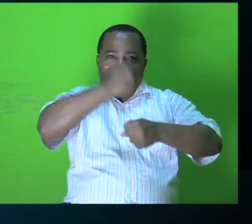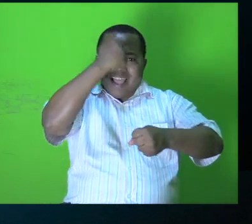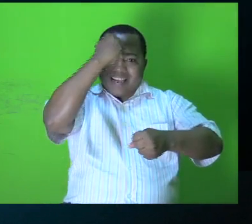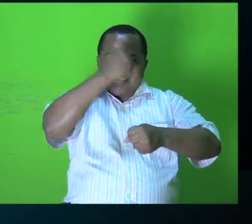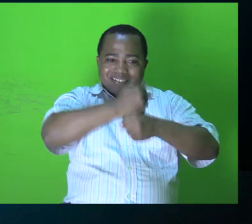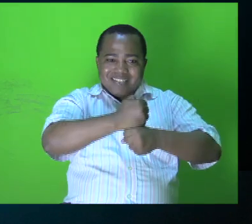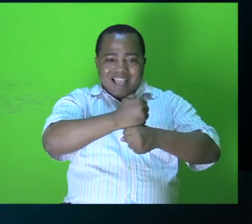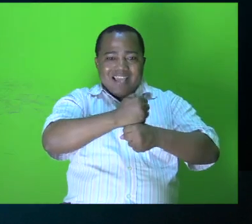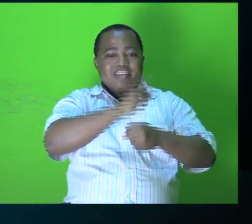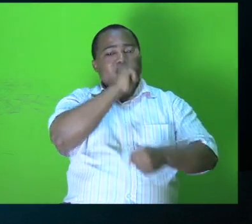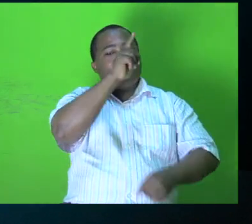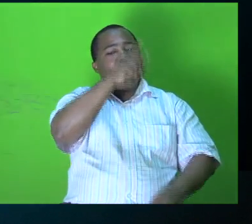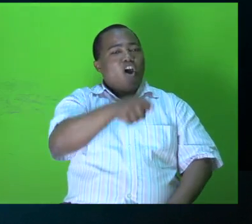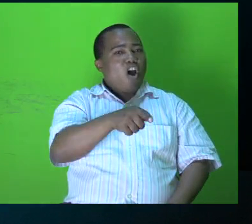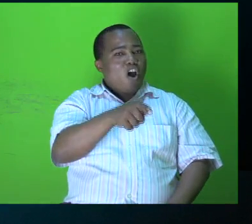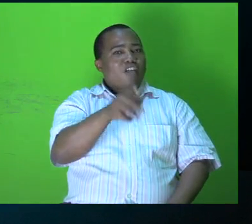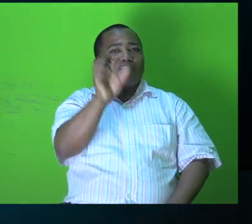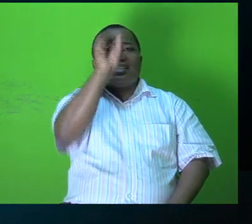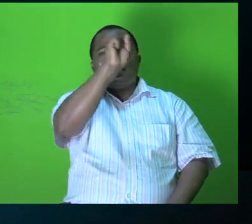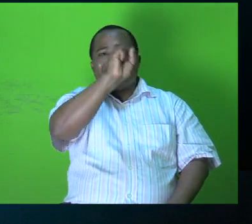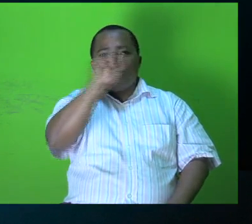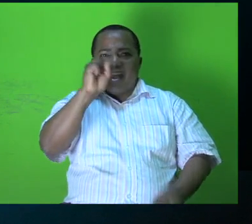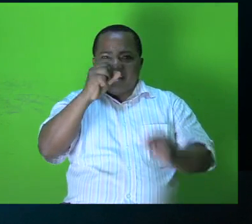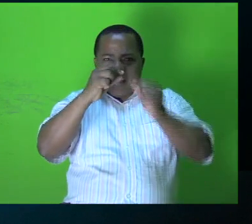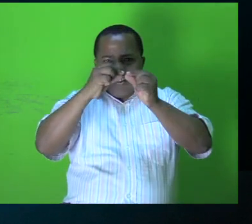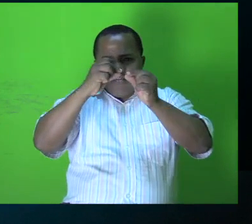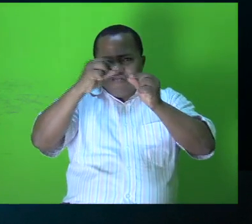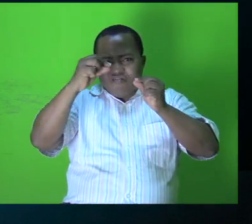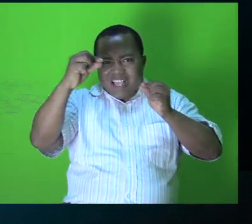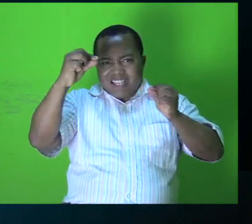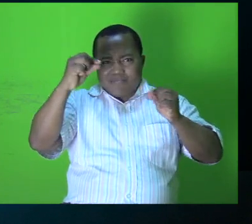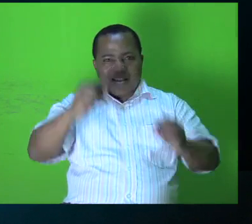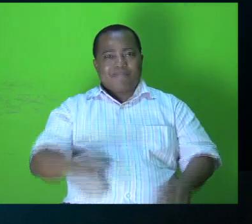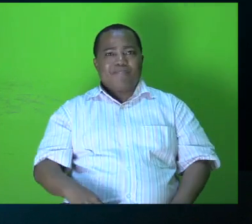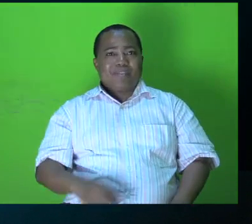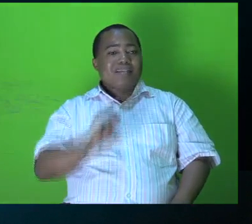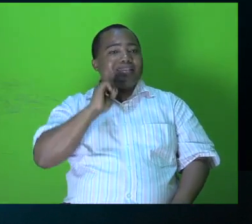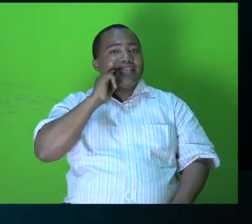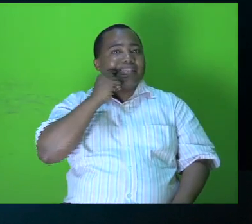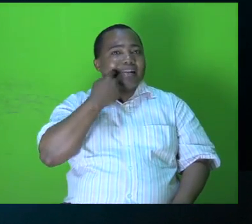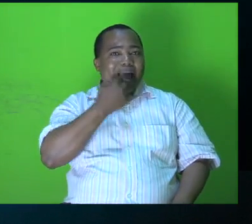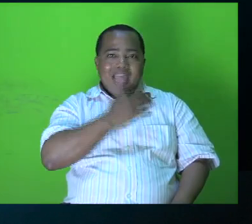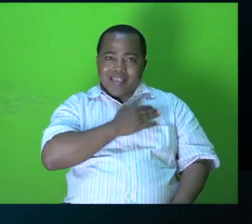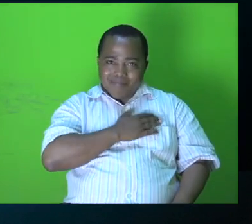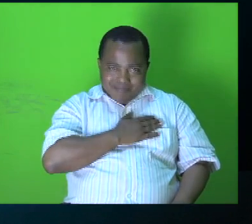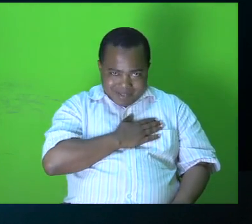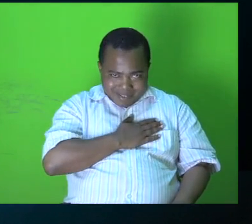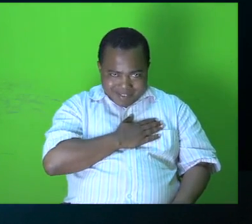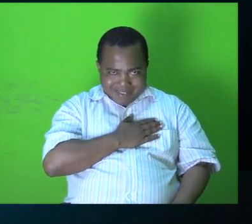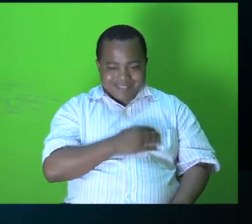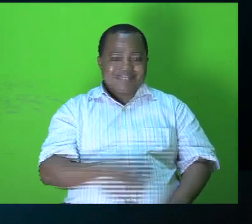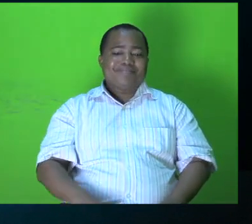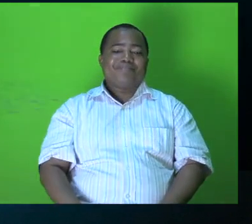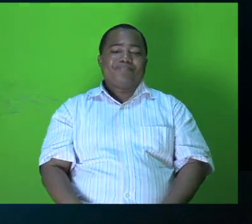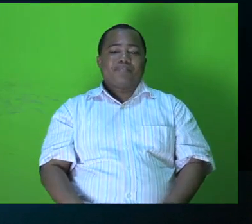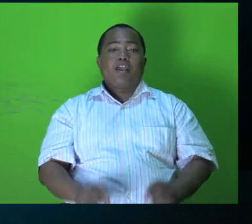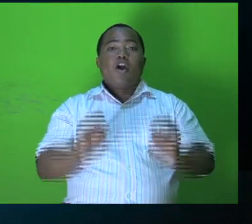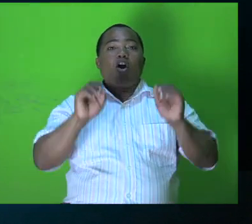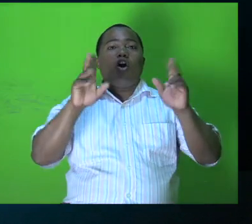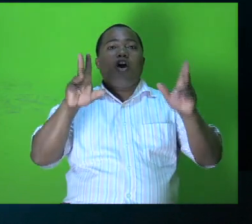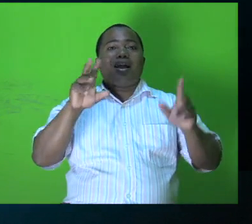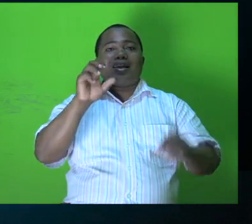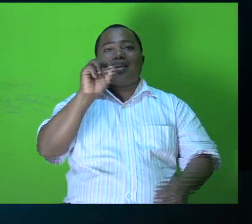spindle fibers? Yes? Try, please, my dears. Yes,